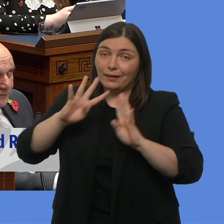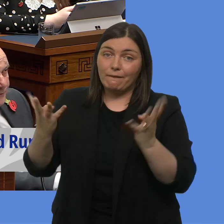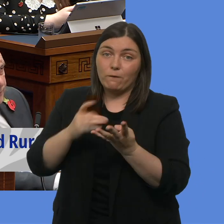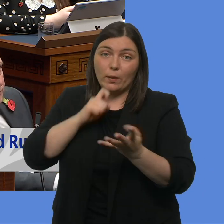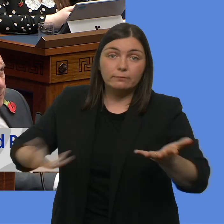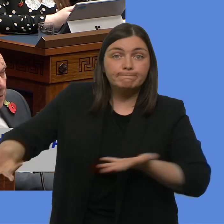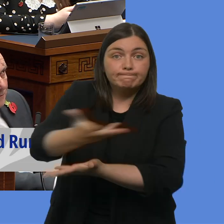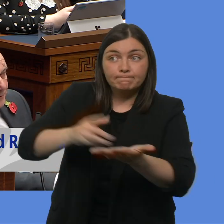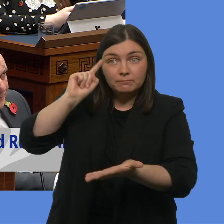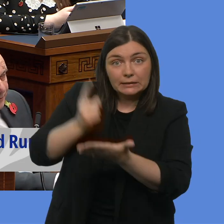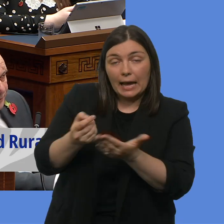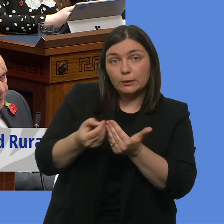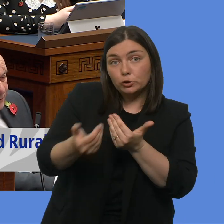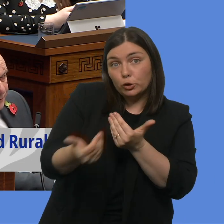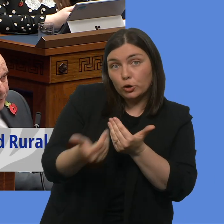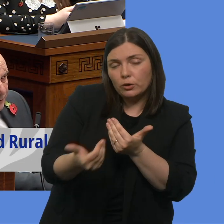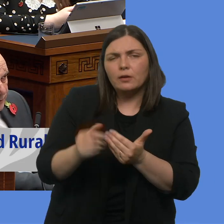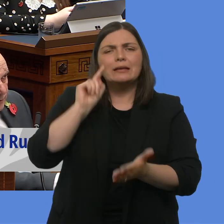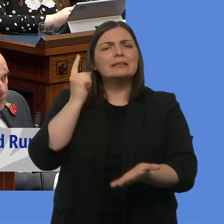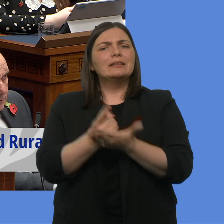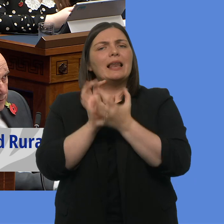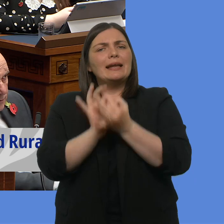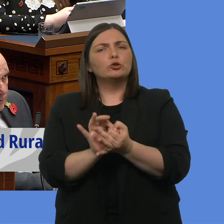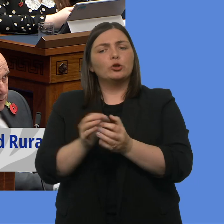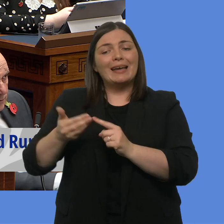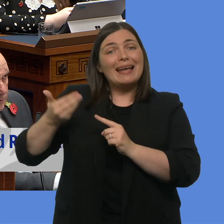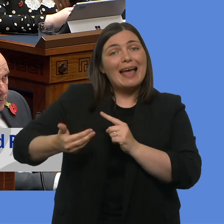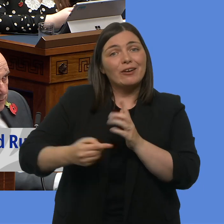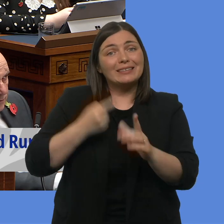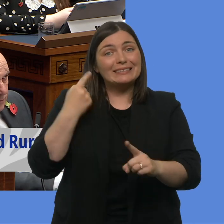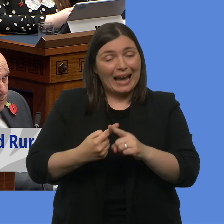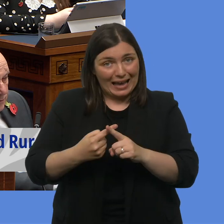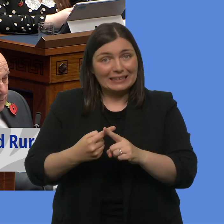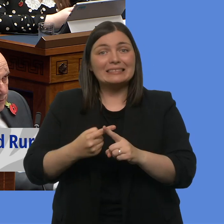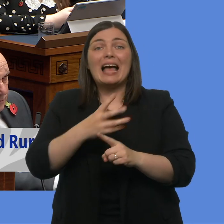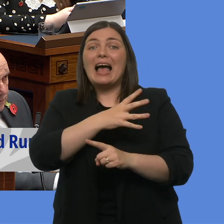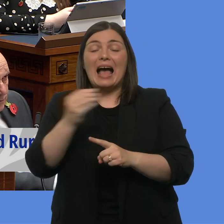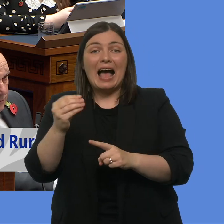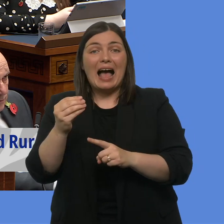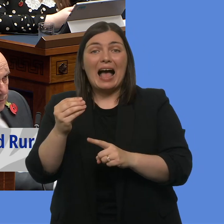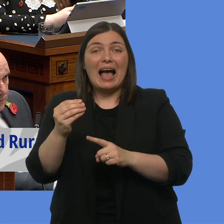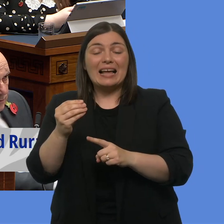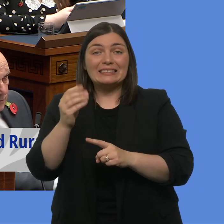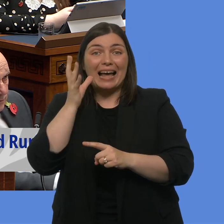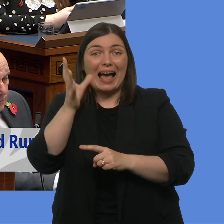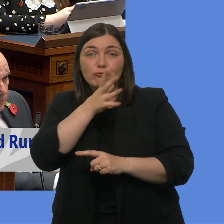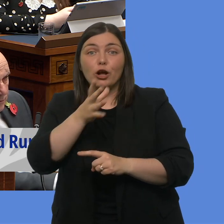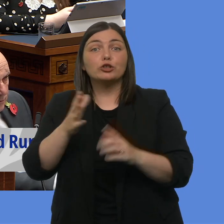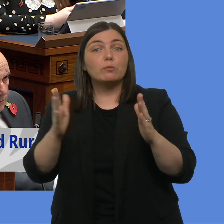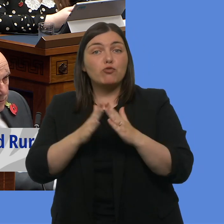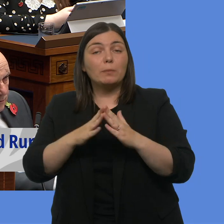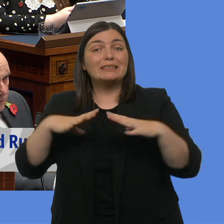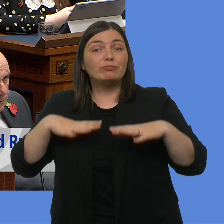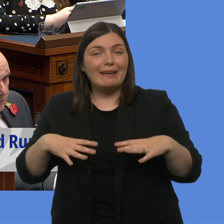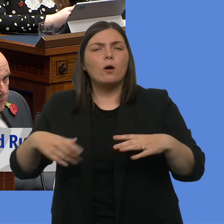these decisions in terms of inheritance tax and agricultural property relief are bad. This is a bad budget for farmers, and we need to do all we can together to try